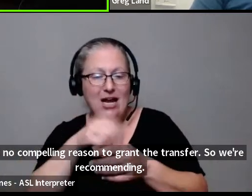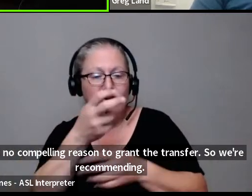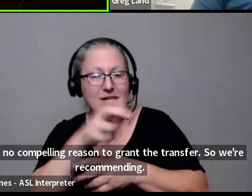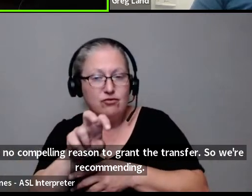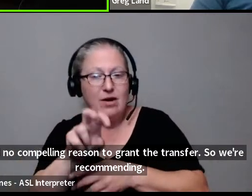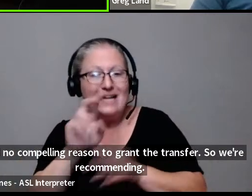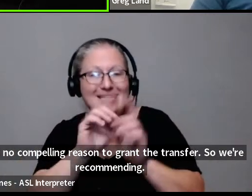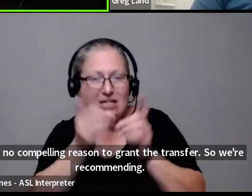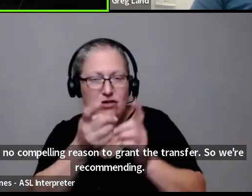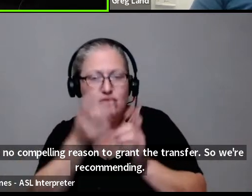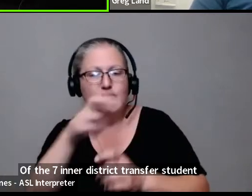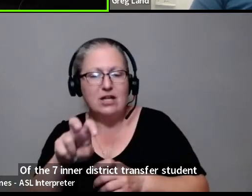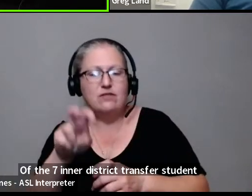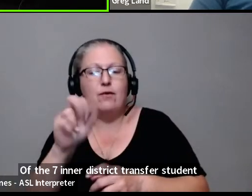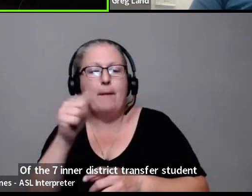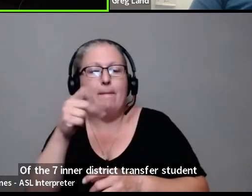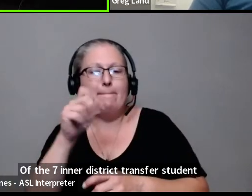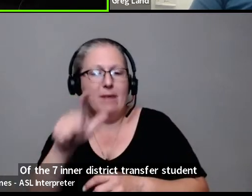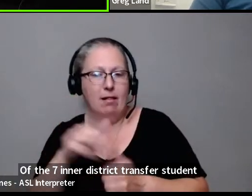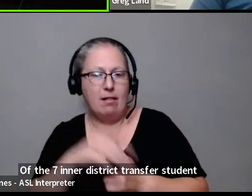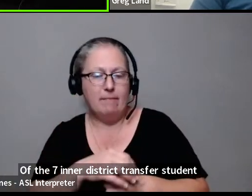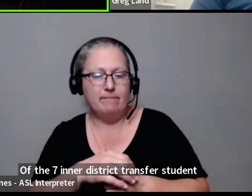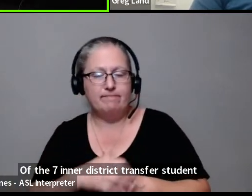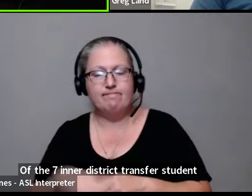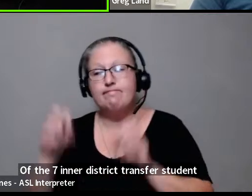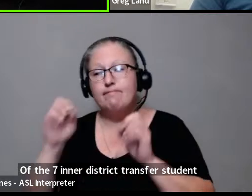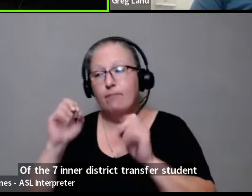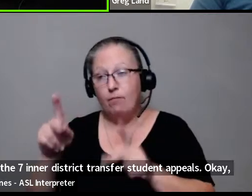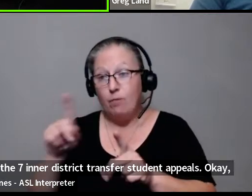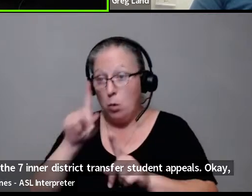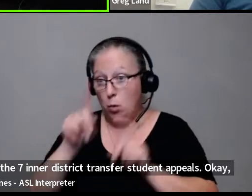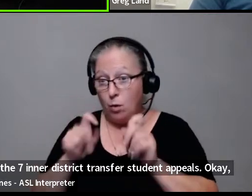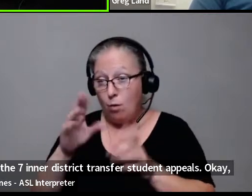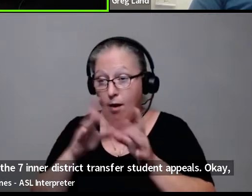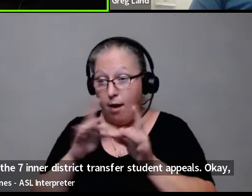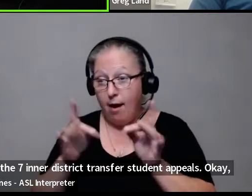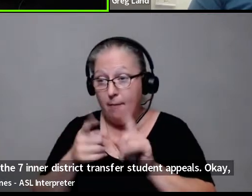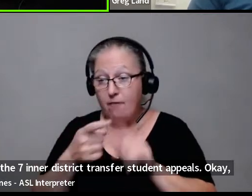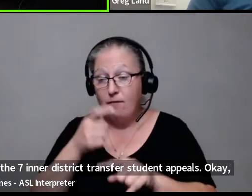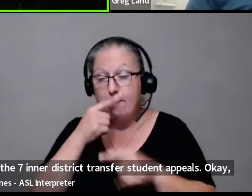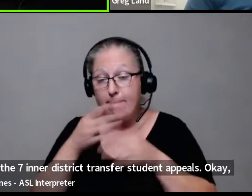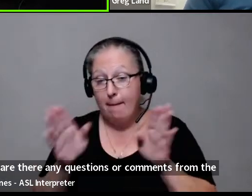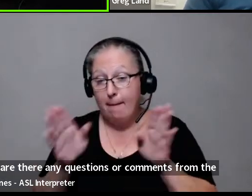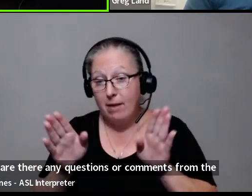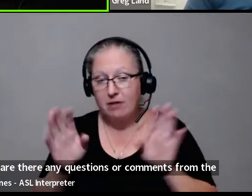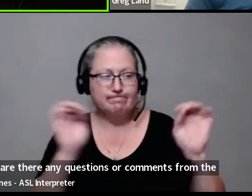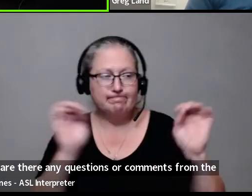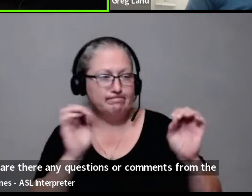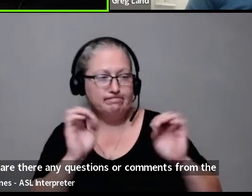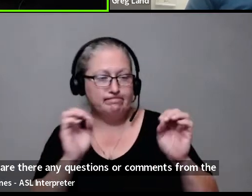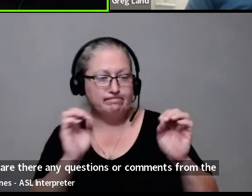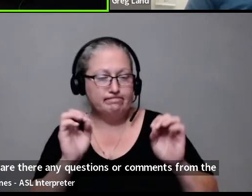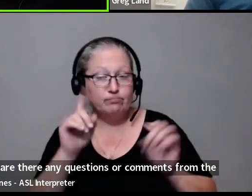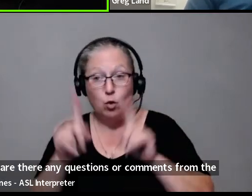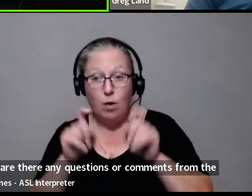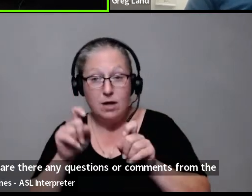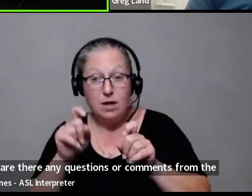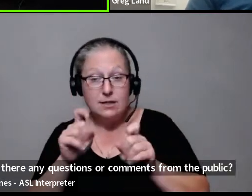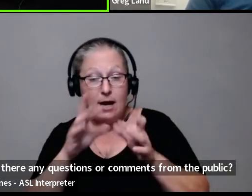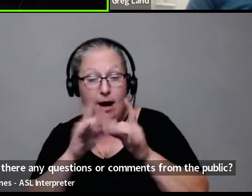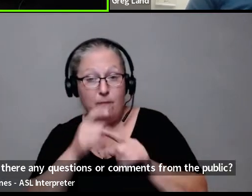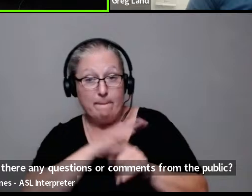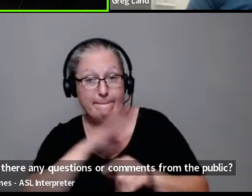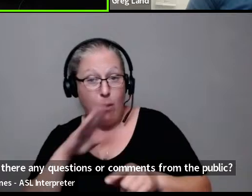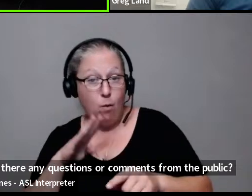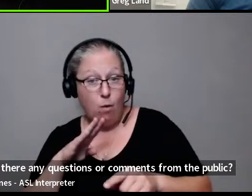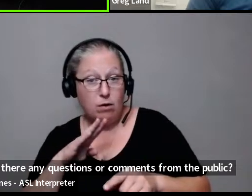student appeals. Okay, are there any questions or comments from the public? There are none. Questions or comments from the